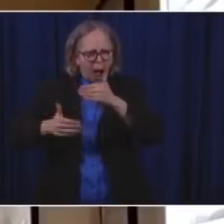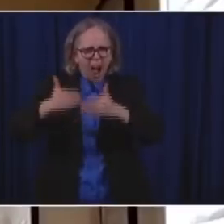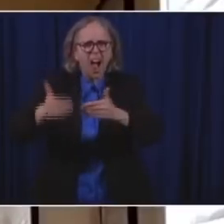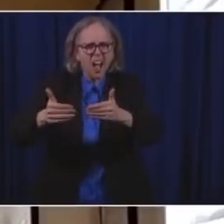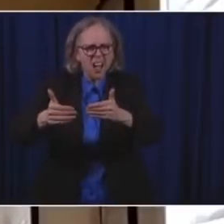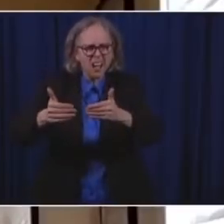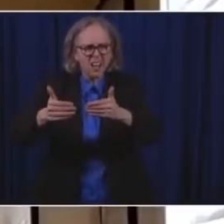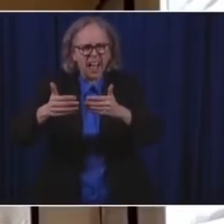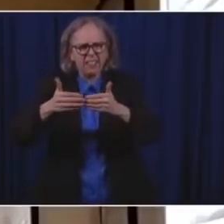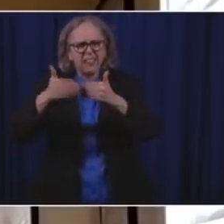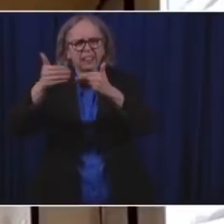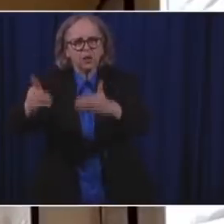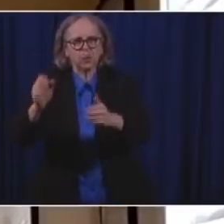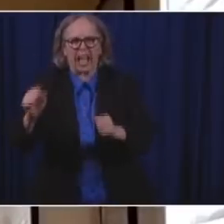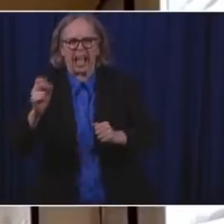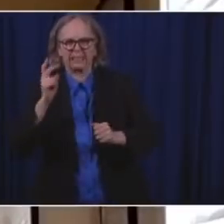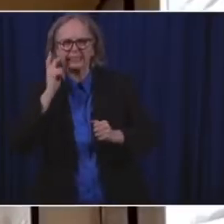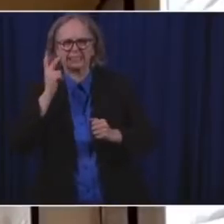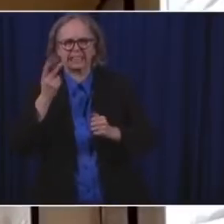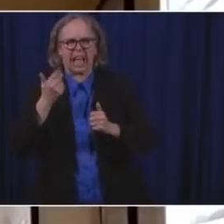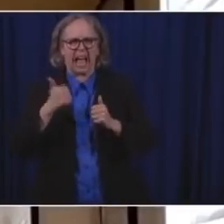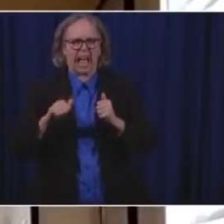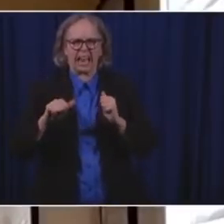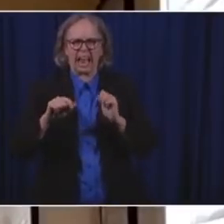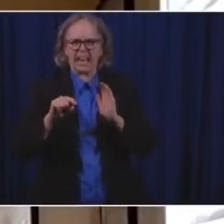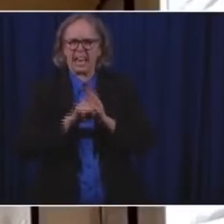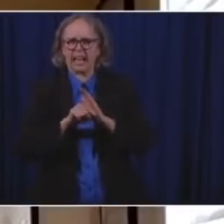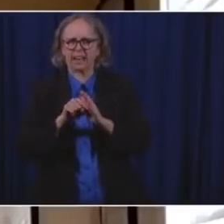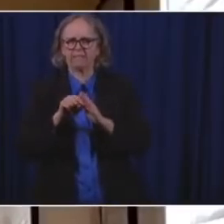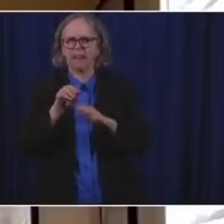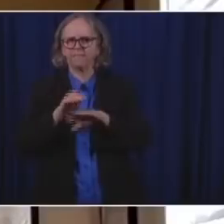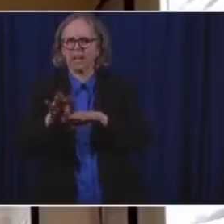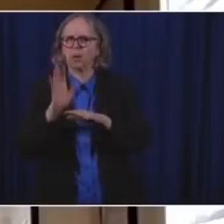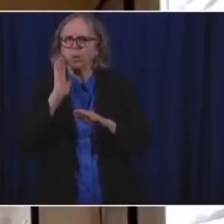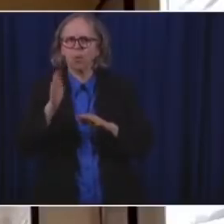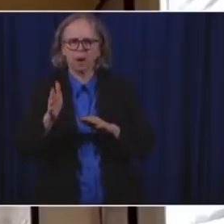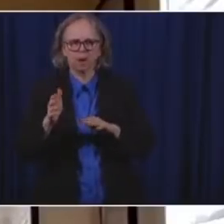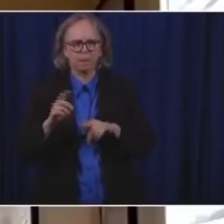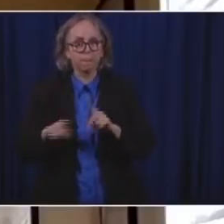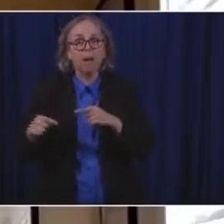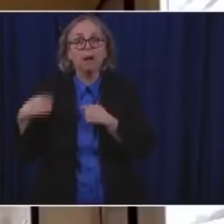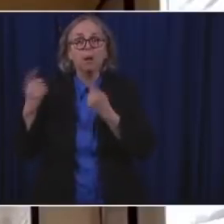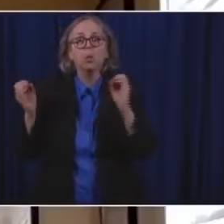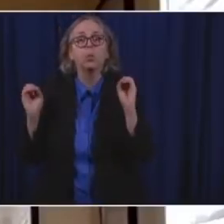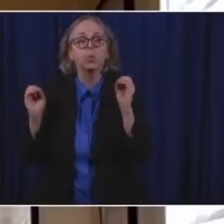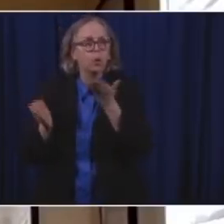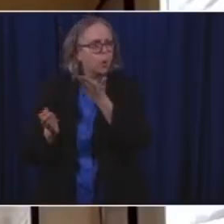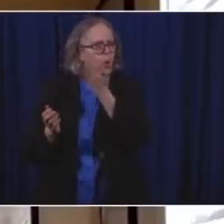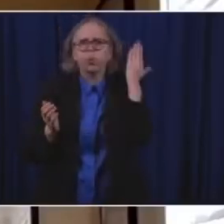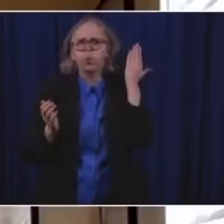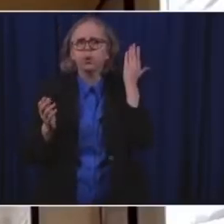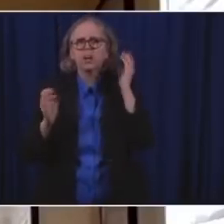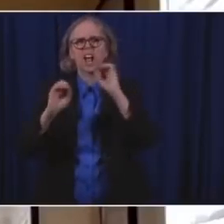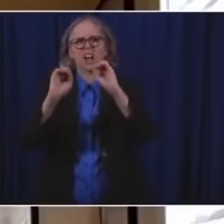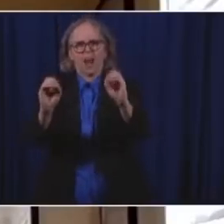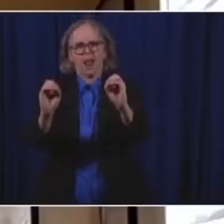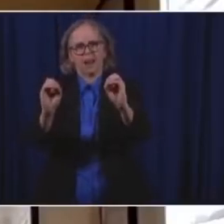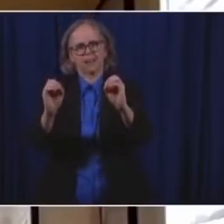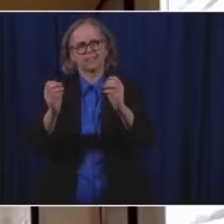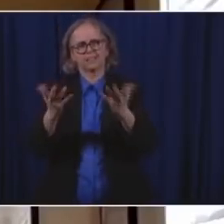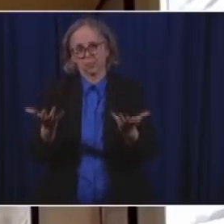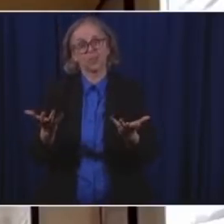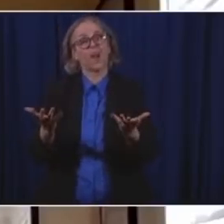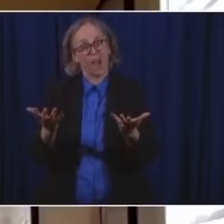serious adverse effects that might happen. And essentially with these vaccines, we've seen none. So these